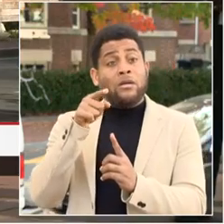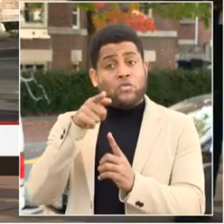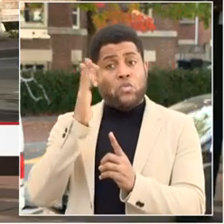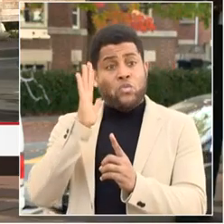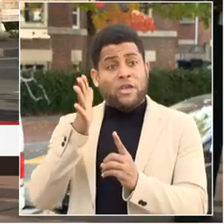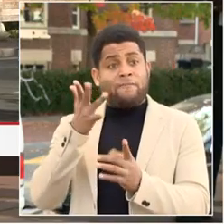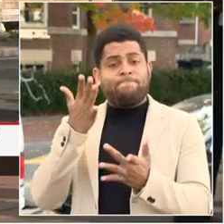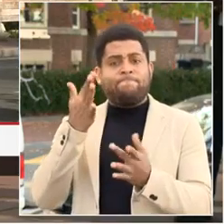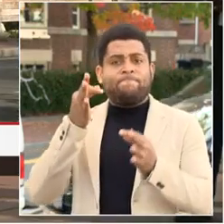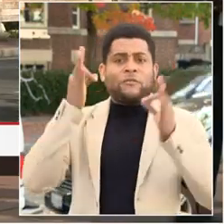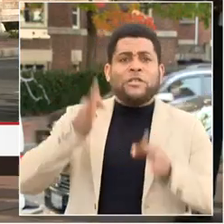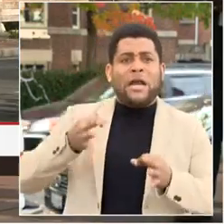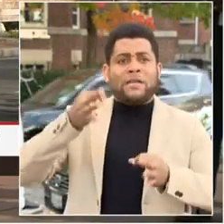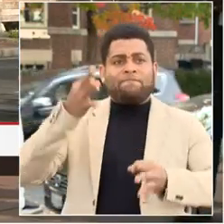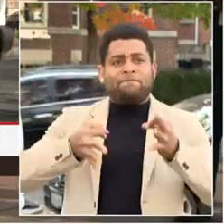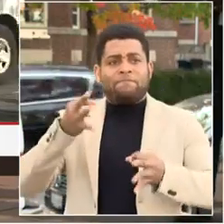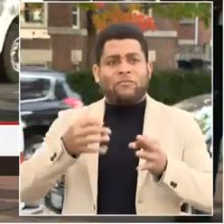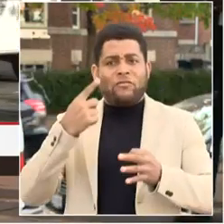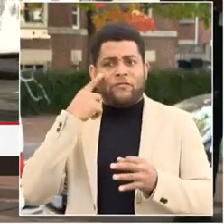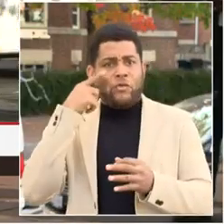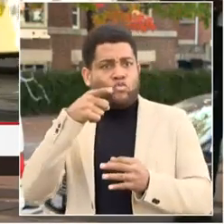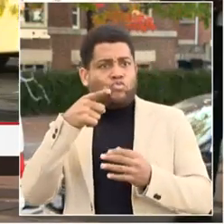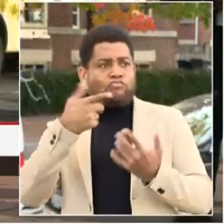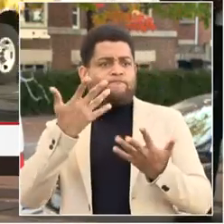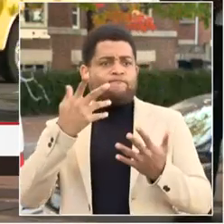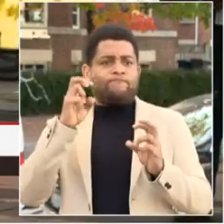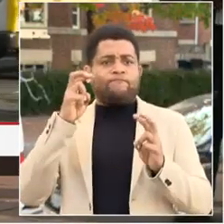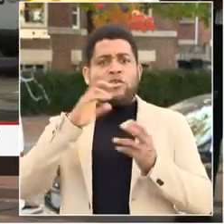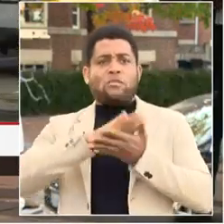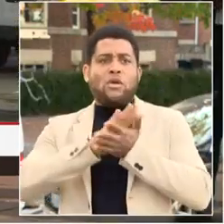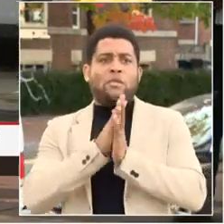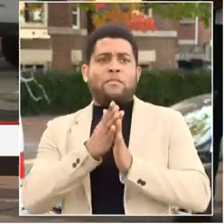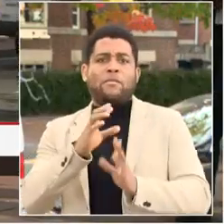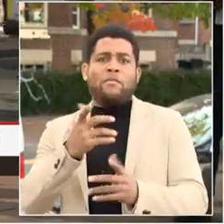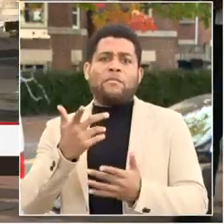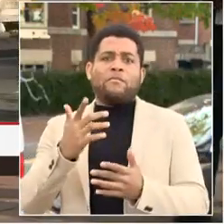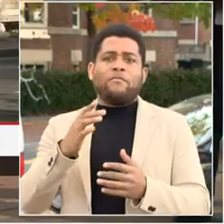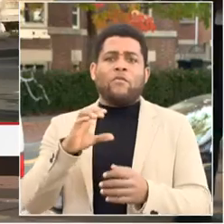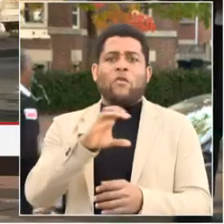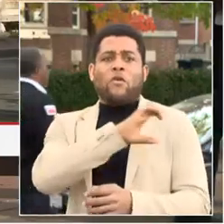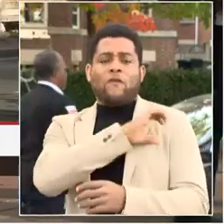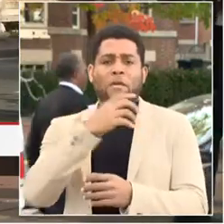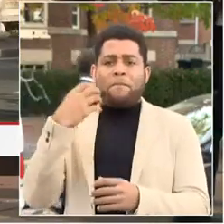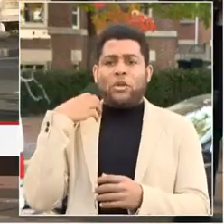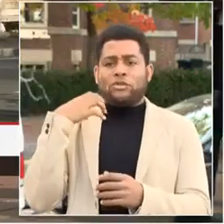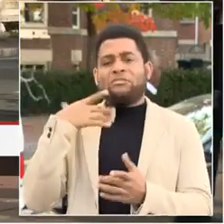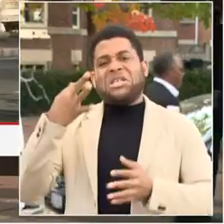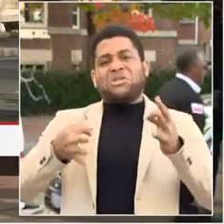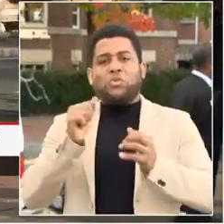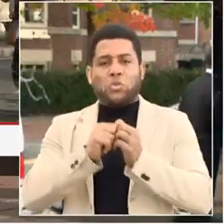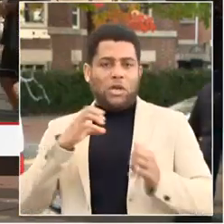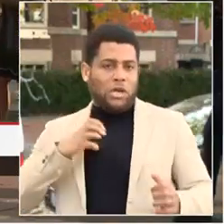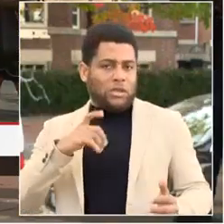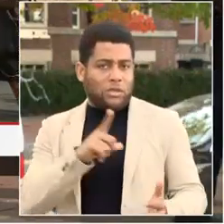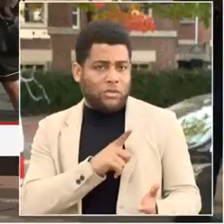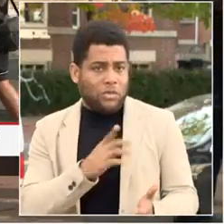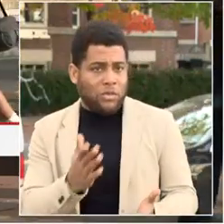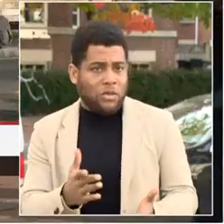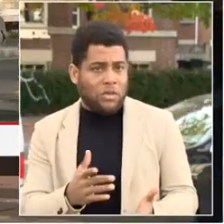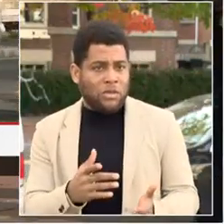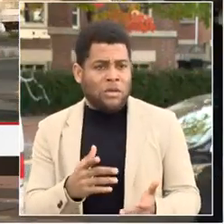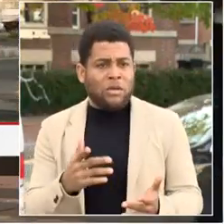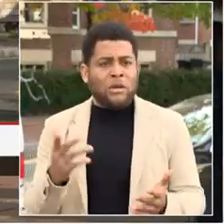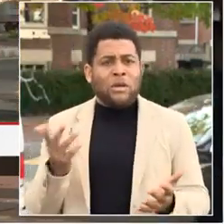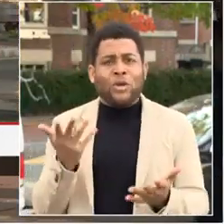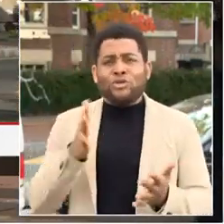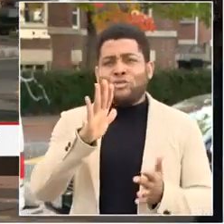to stay engaged with our communities. The community members, they see us. I think the community sees us a little bit more present now. I think one of the